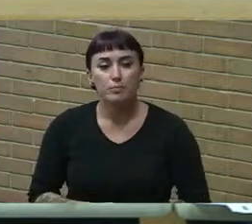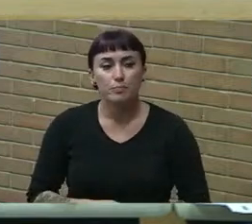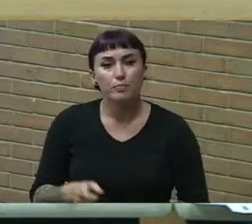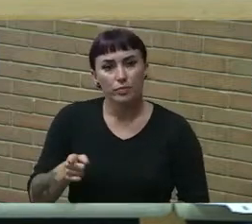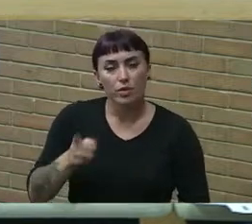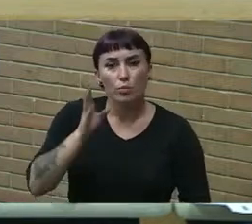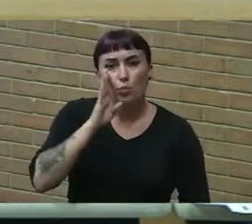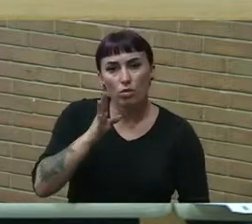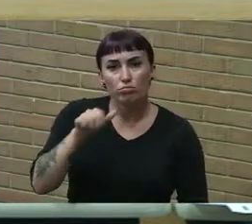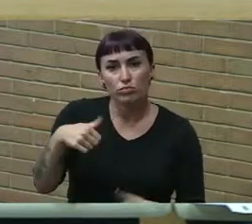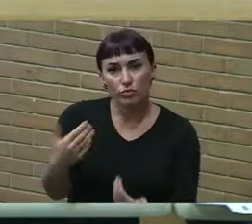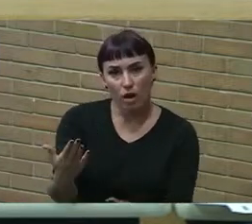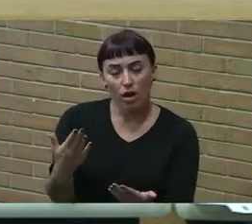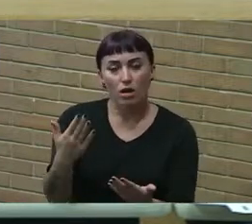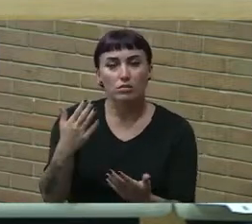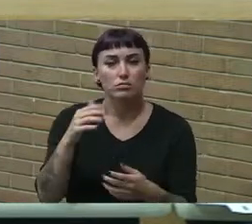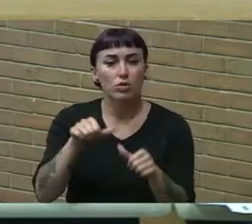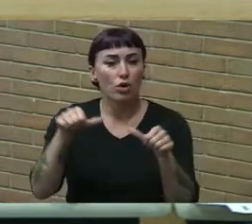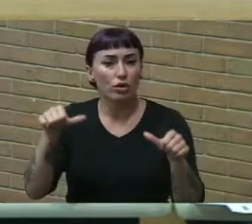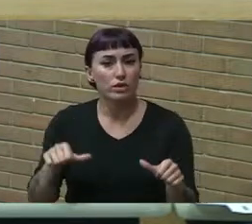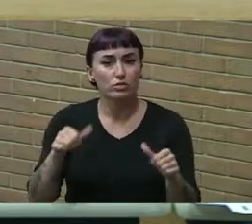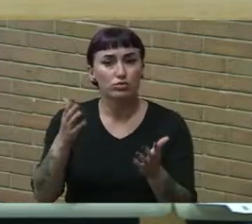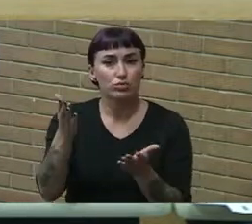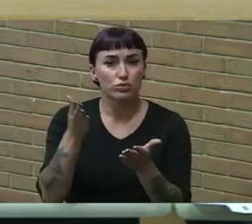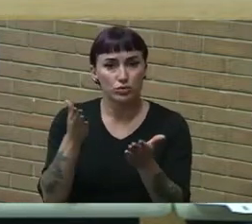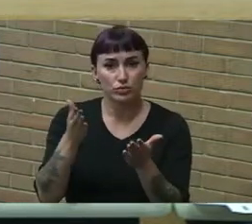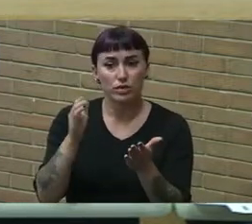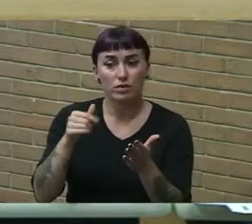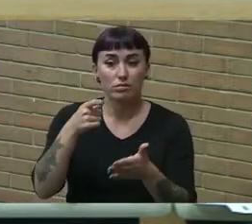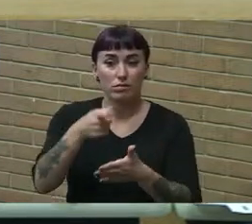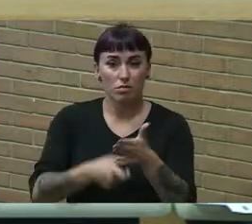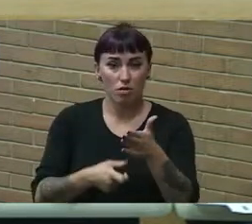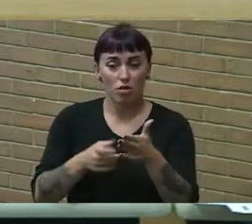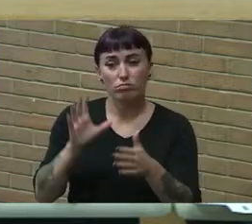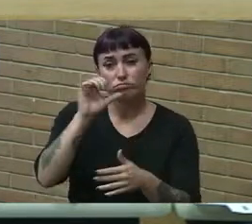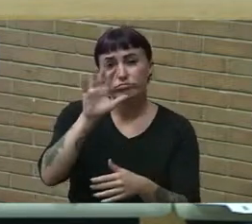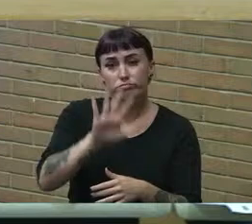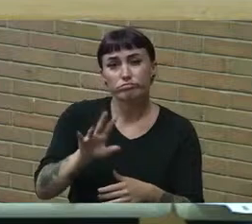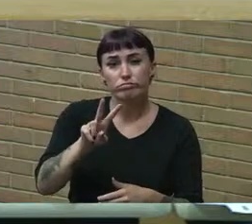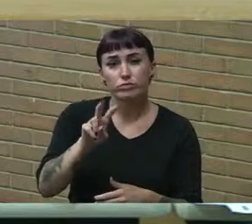will be providing architectural services at a cost estimated to be